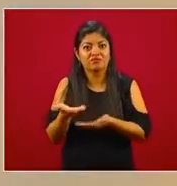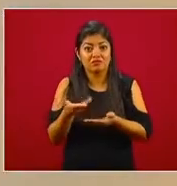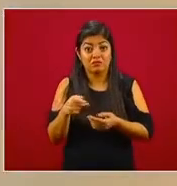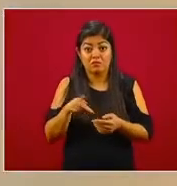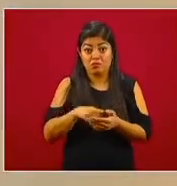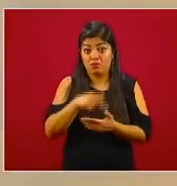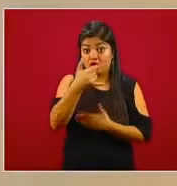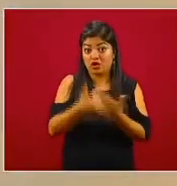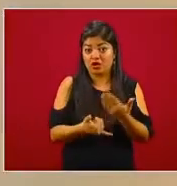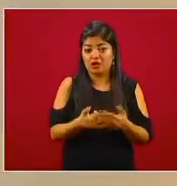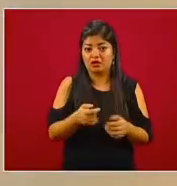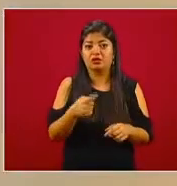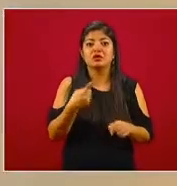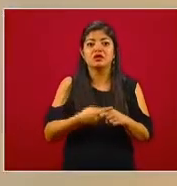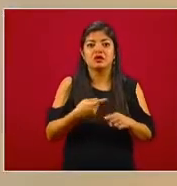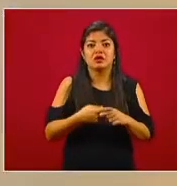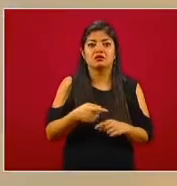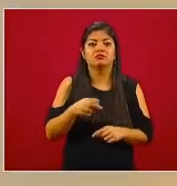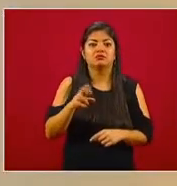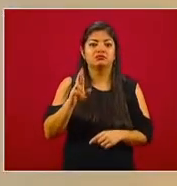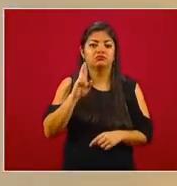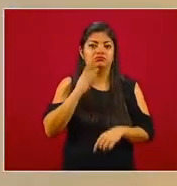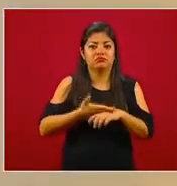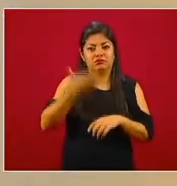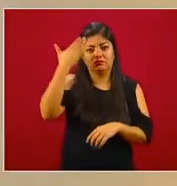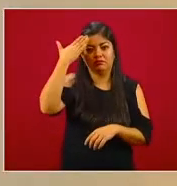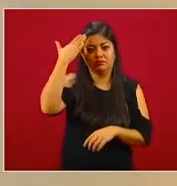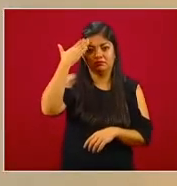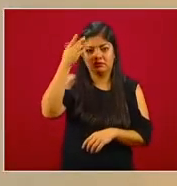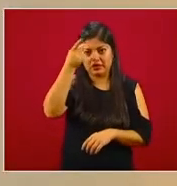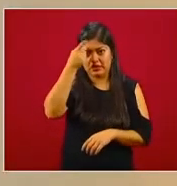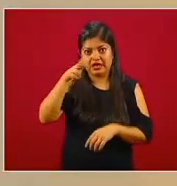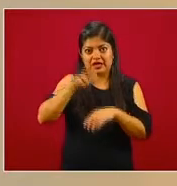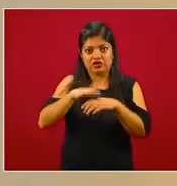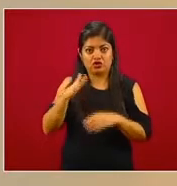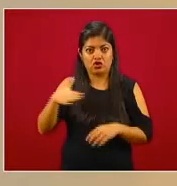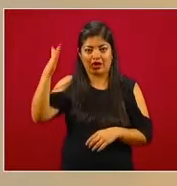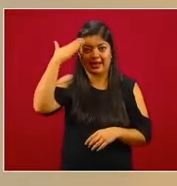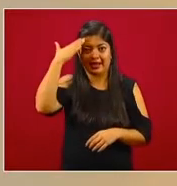the challenges for the scientific community, as well as at CONACYT.